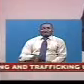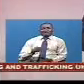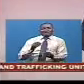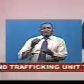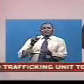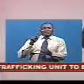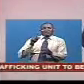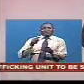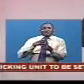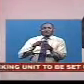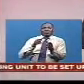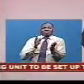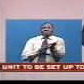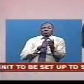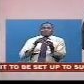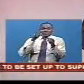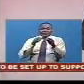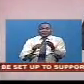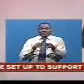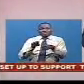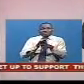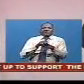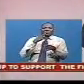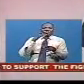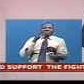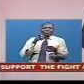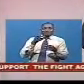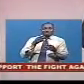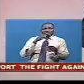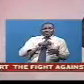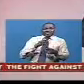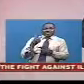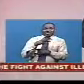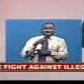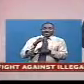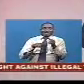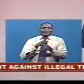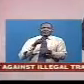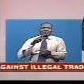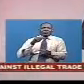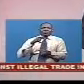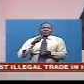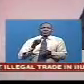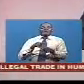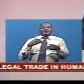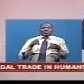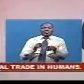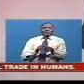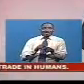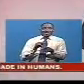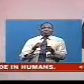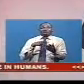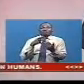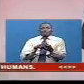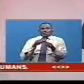More than 20 primary school teachers, coaches and players have benefited from a three-day international rugby refereeing course in Accra.